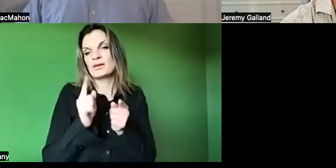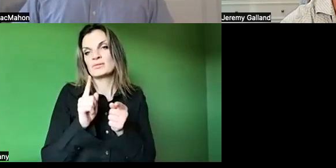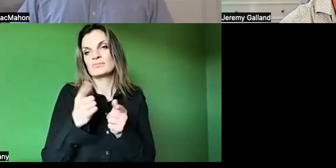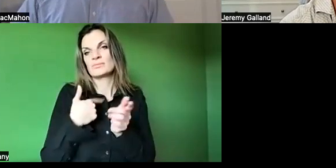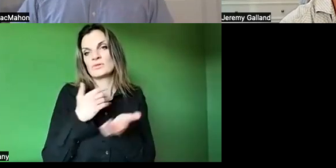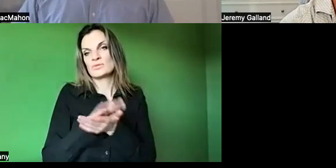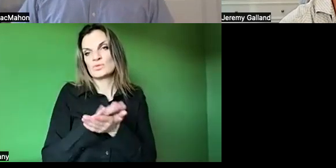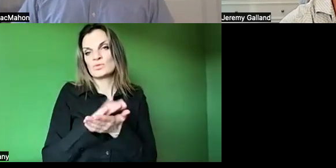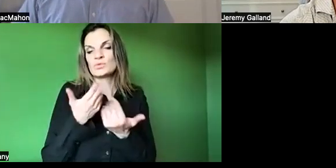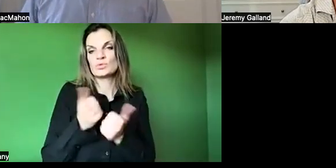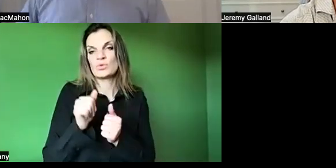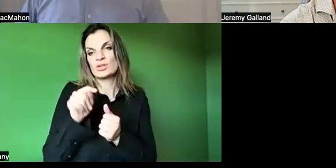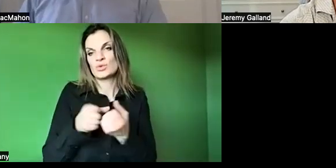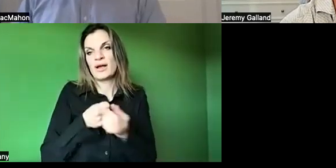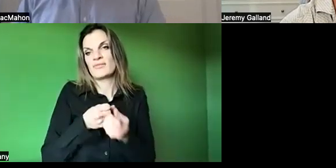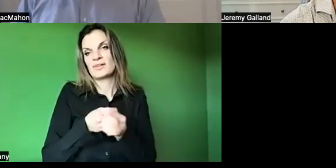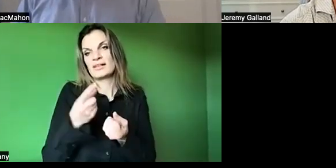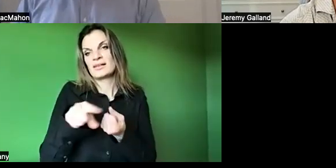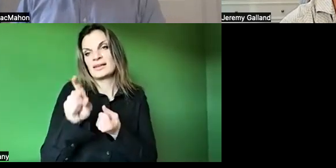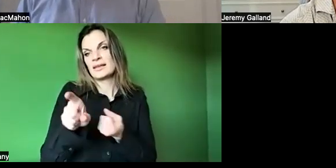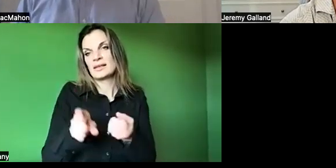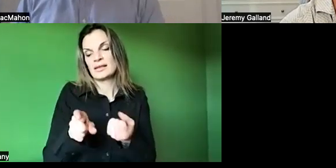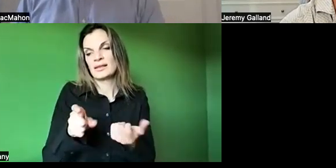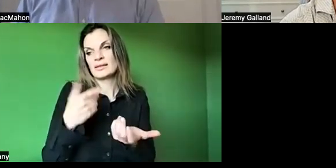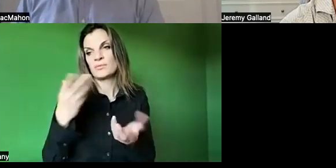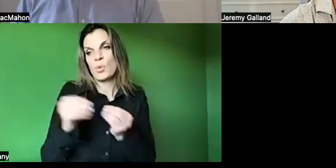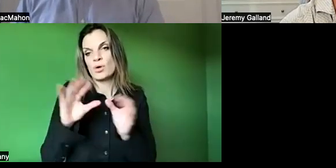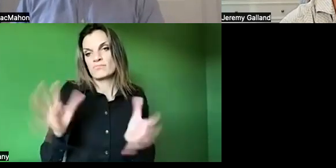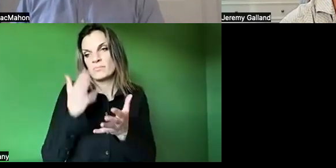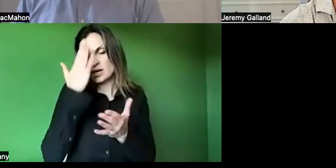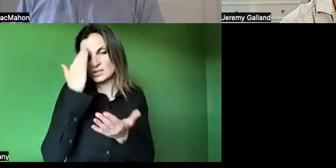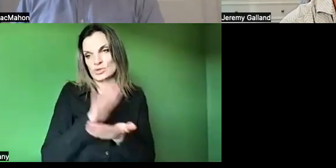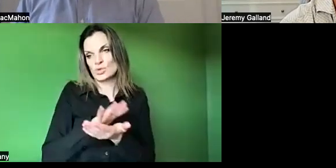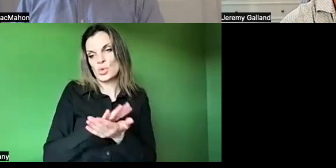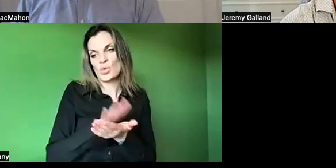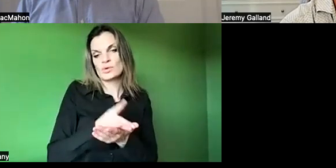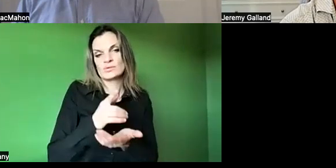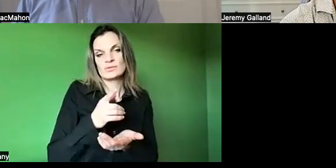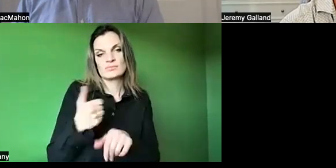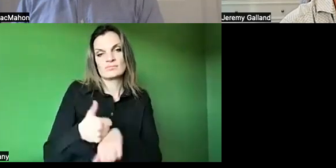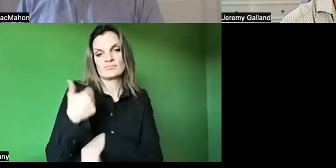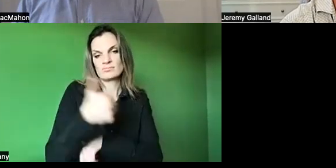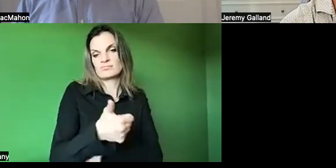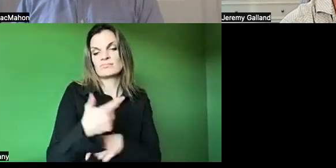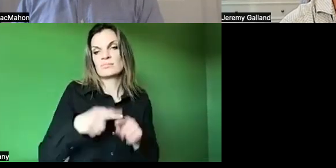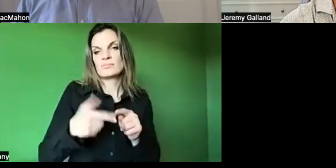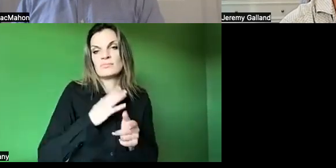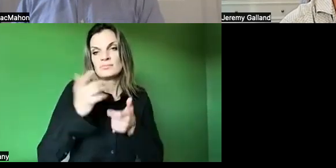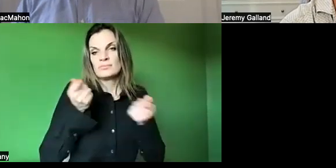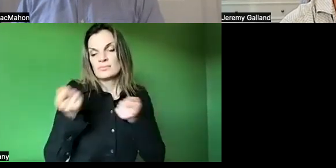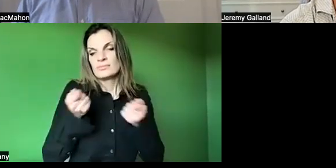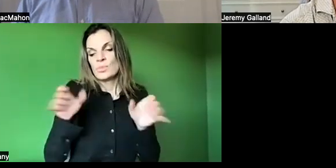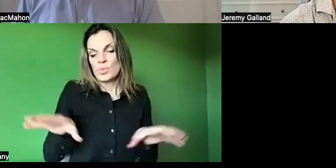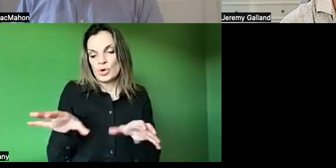trying to advocate that they needed support because our schools failed their children. So a lot of our administrative work